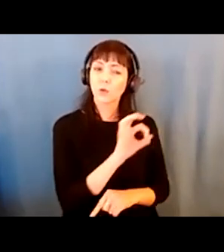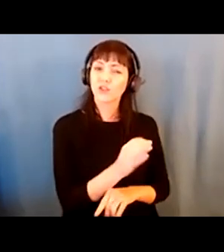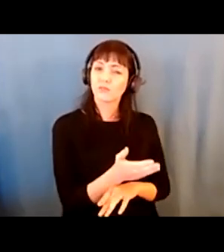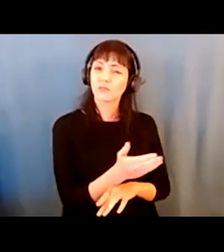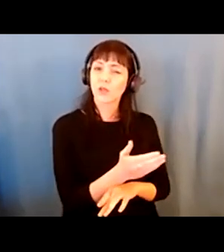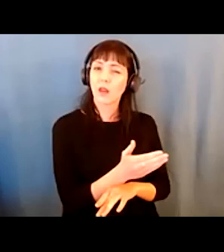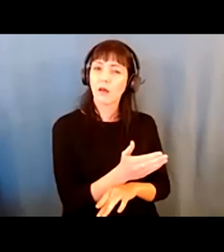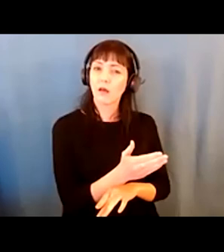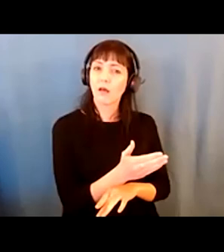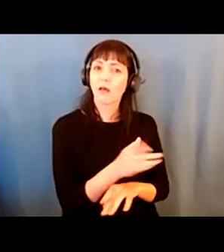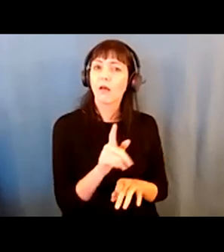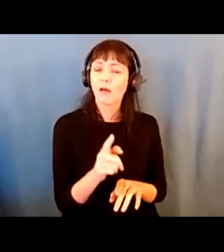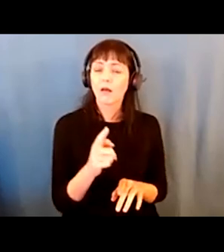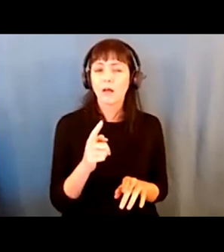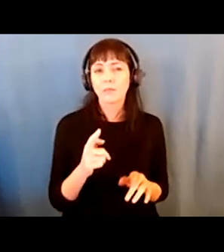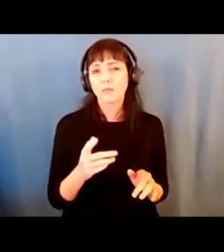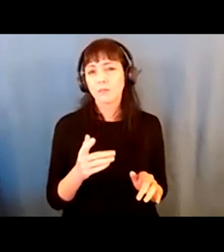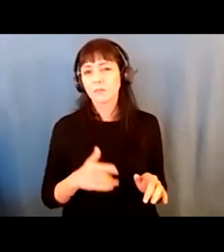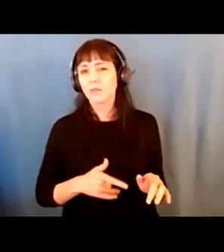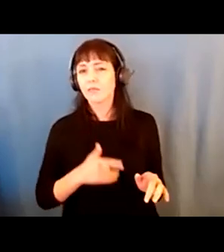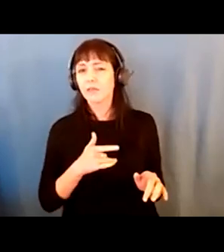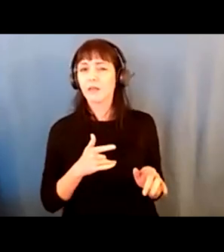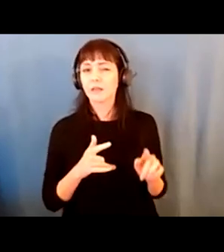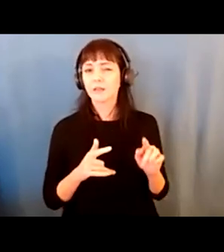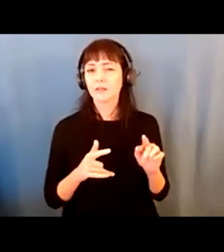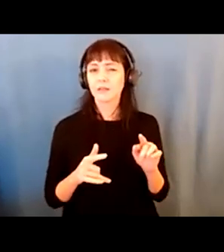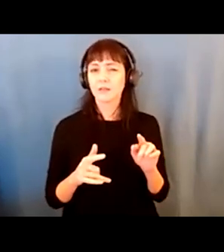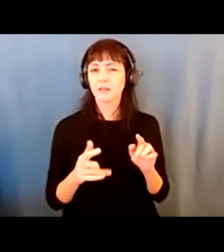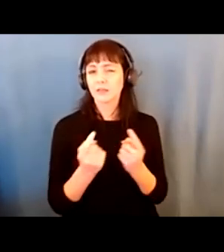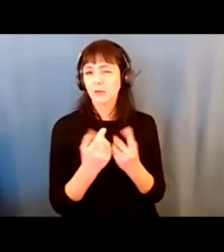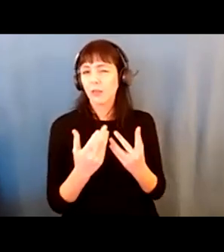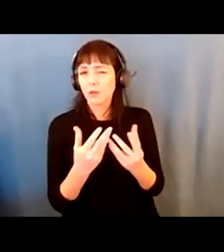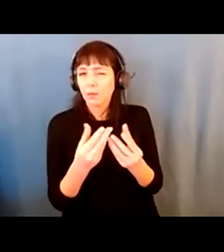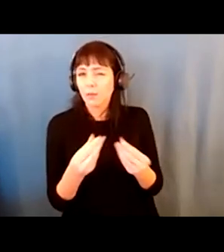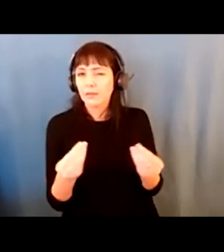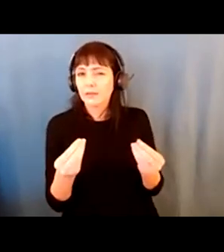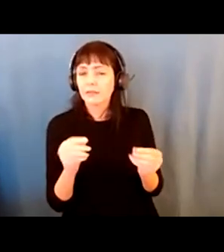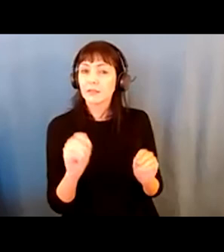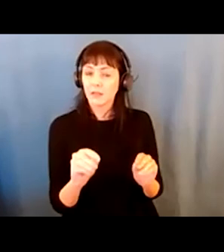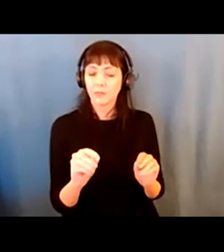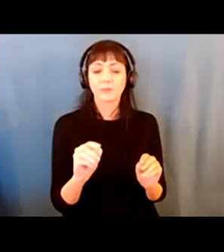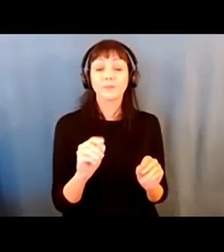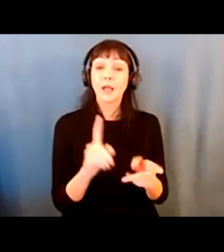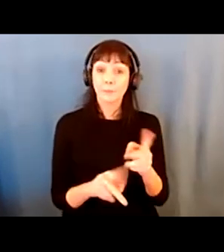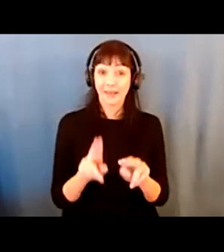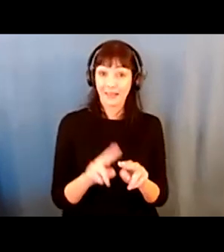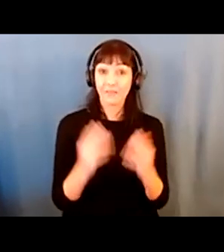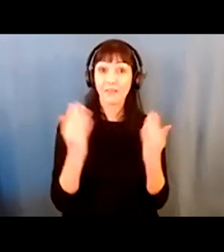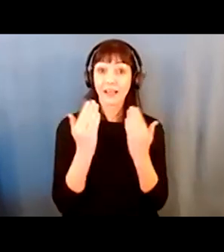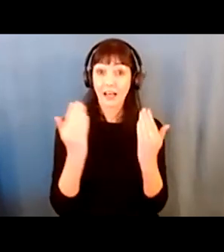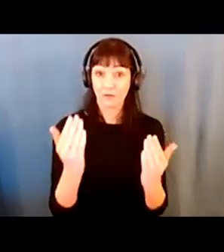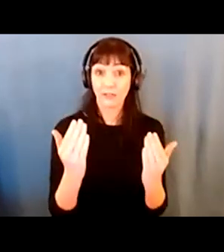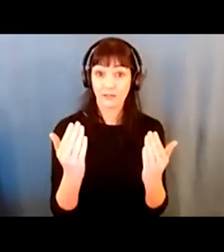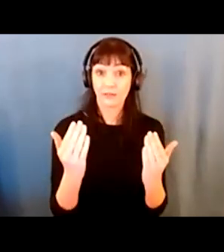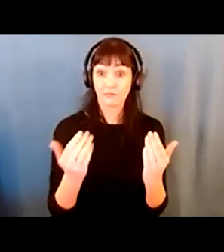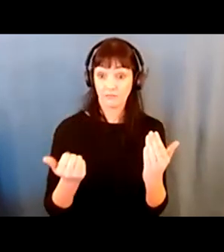subtlety that we may have lost in the answers, but the sort of question you say, well, how do you deal with it if galleries have that